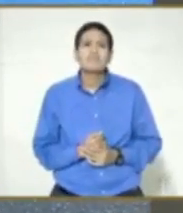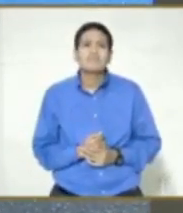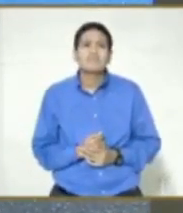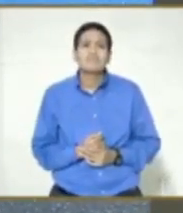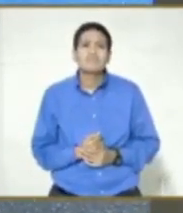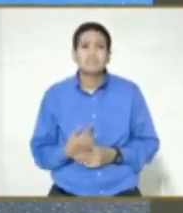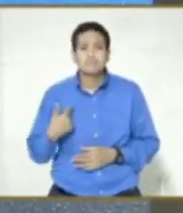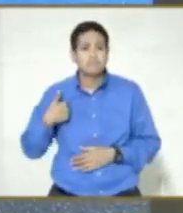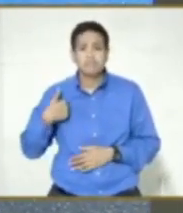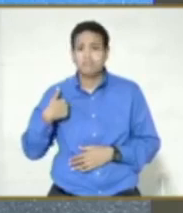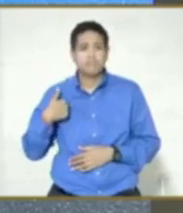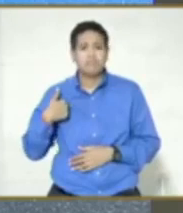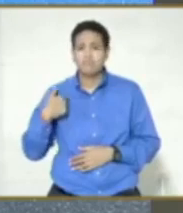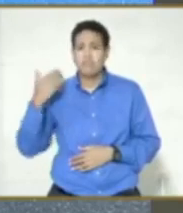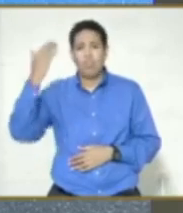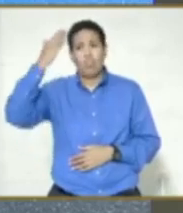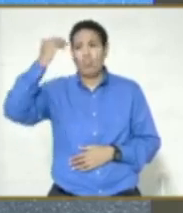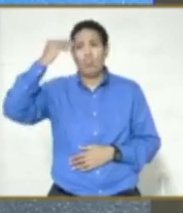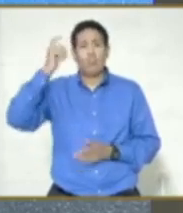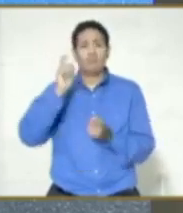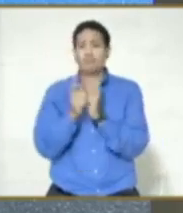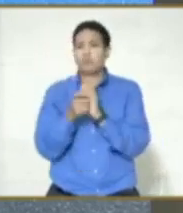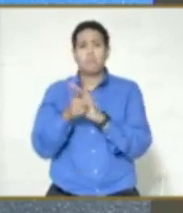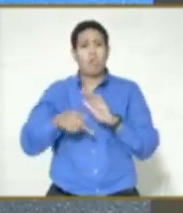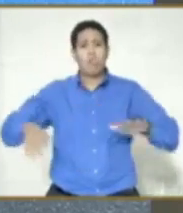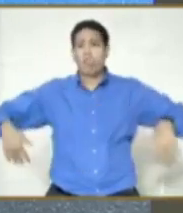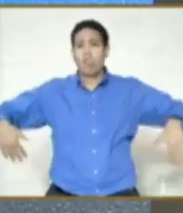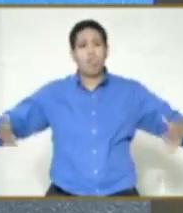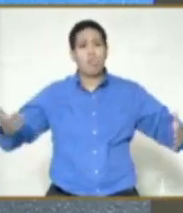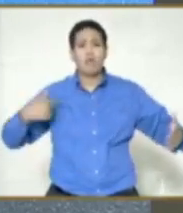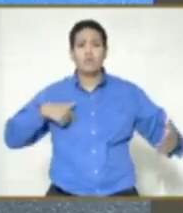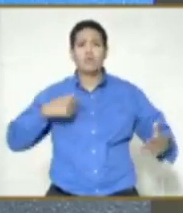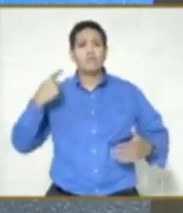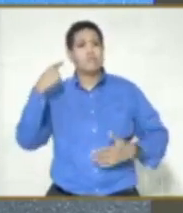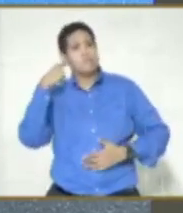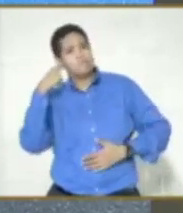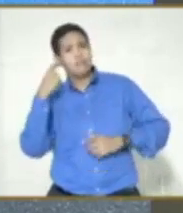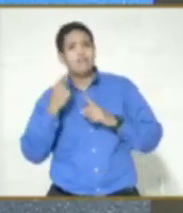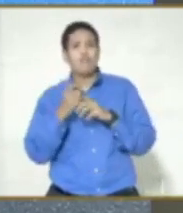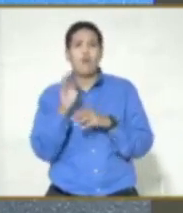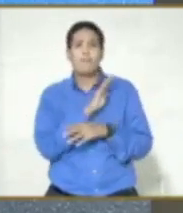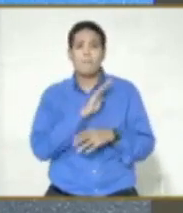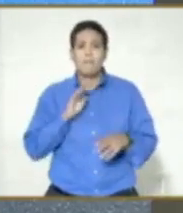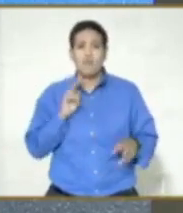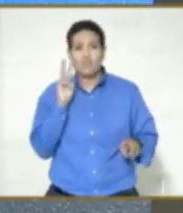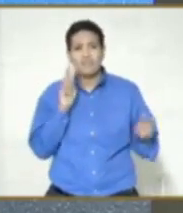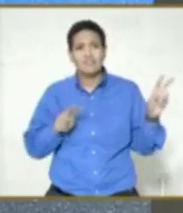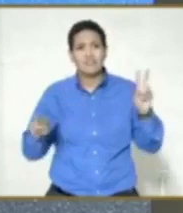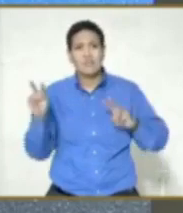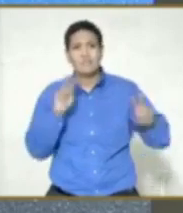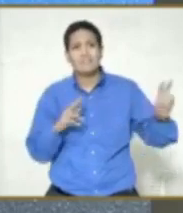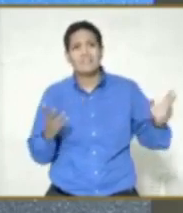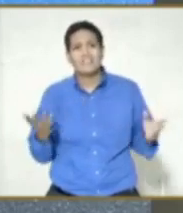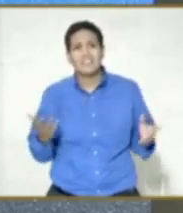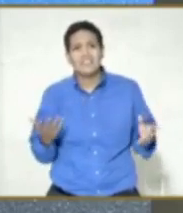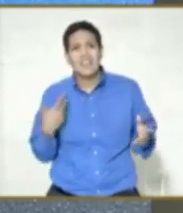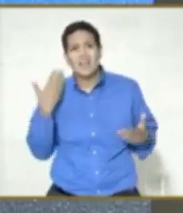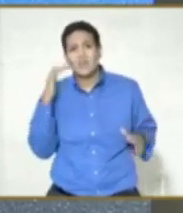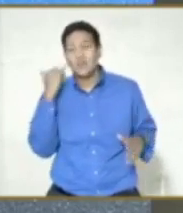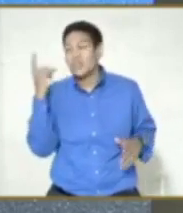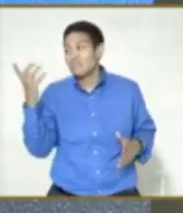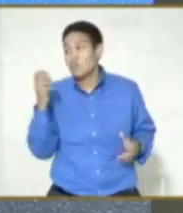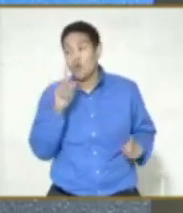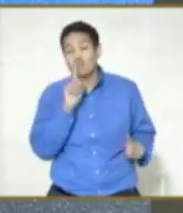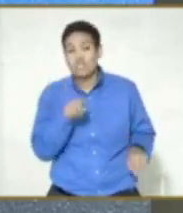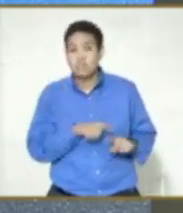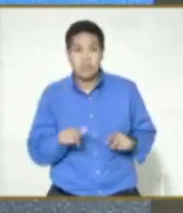is concerned. We take directives from the Board of Supervision, so I don't know if Ms. Lewis would want to respond to that, but I am